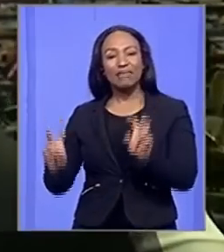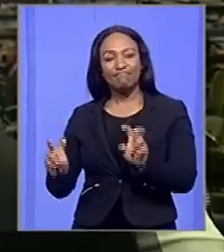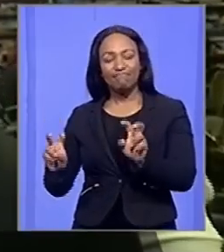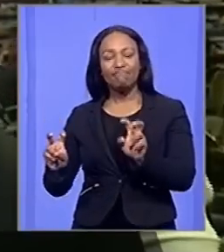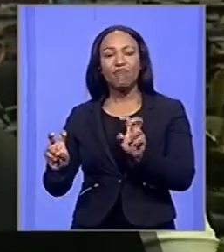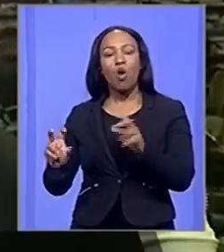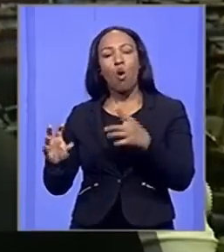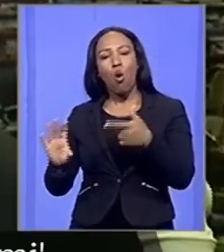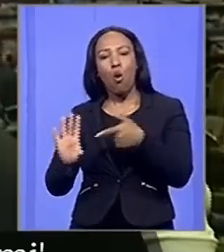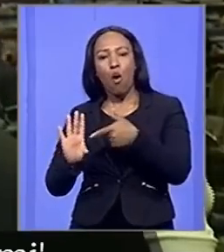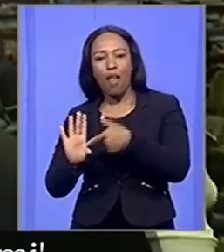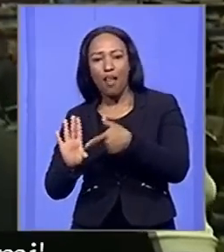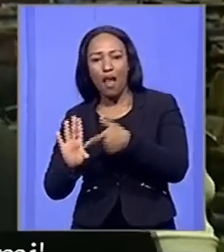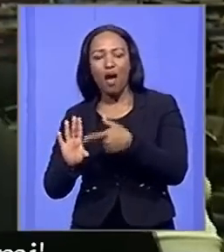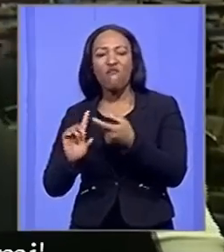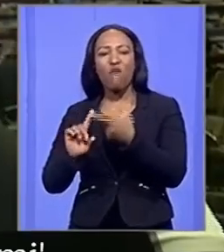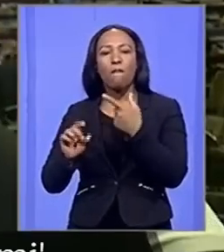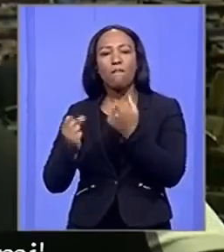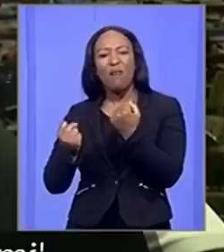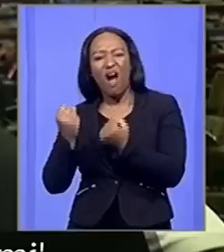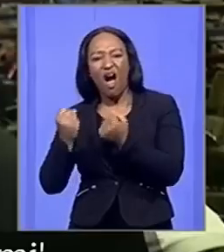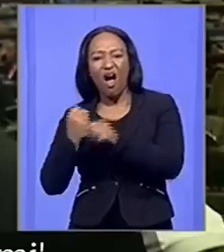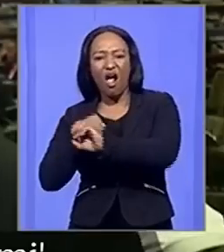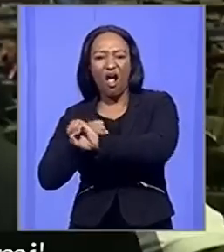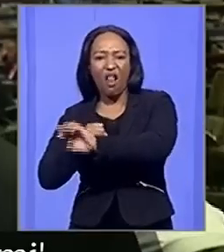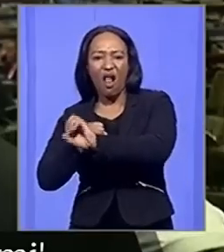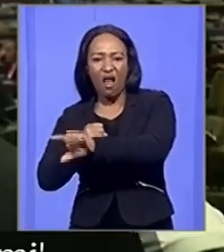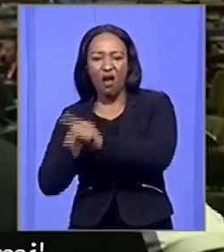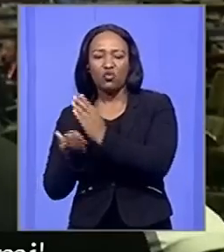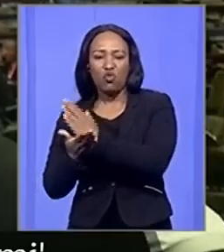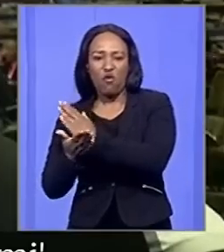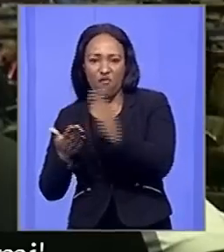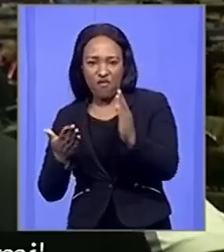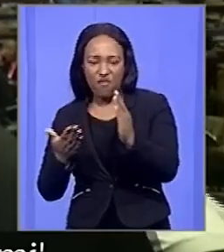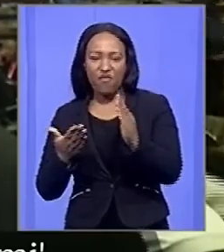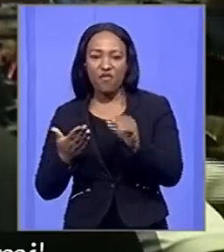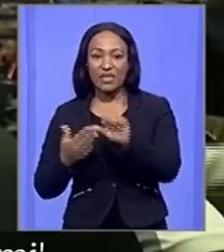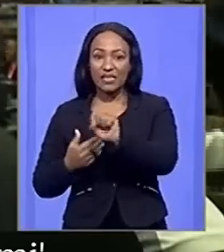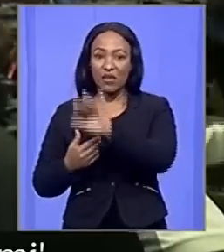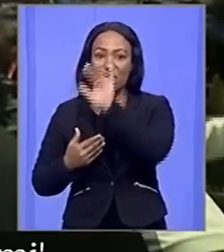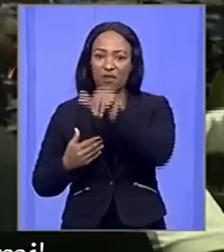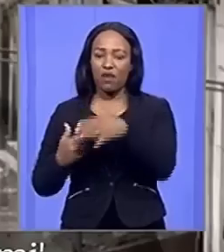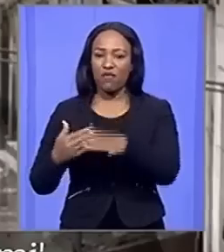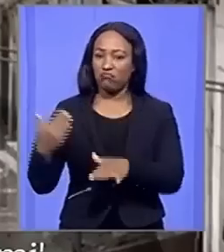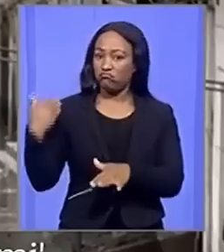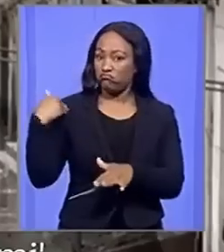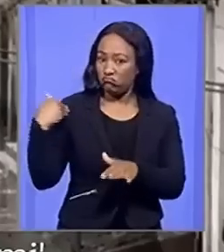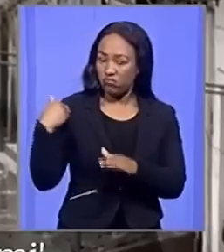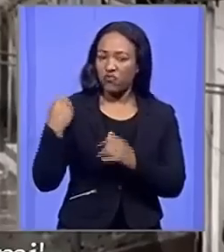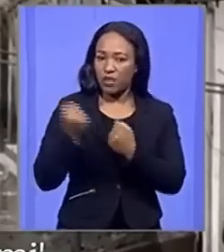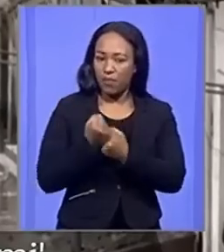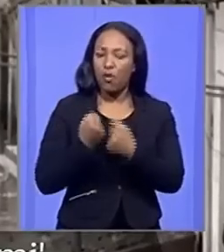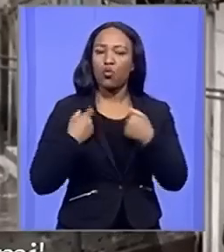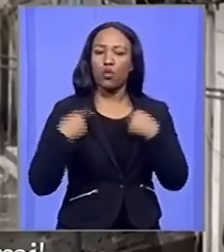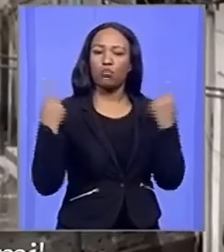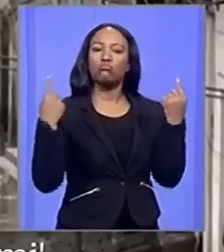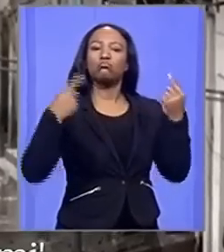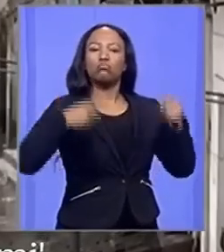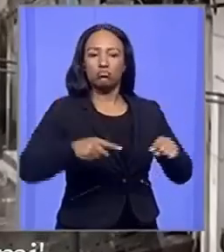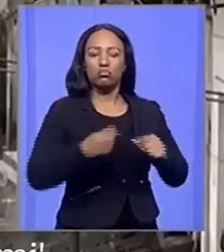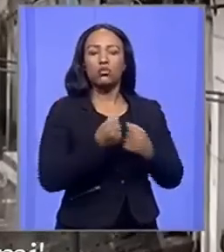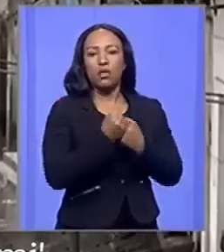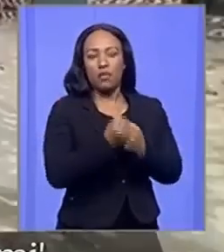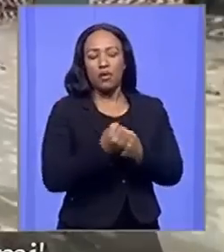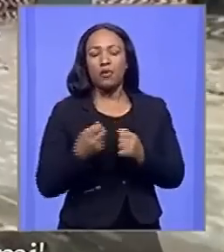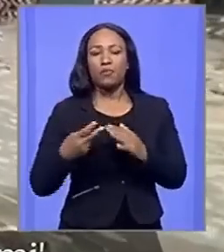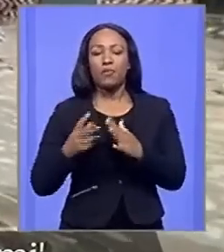possible. And for that, South Africa has asked for support, and we came. America le yona ikemišeditše go thuša.